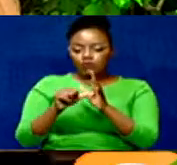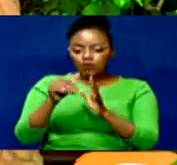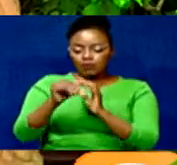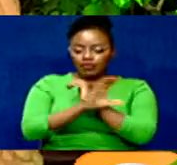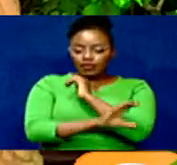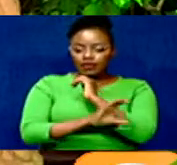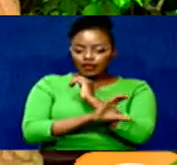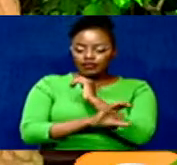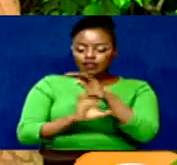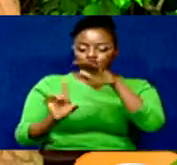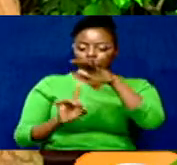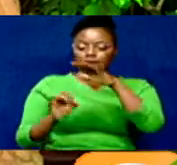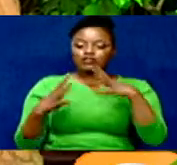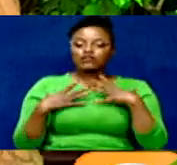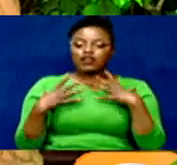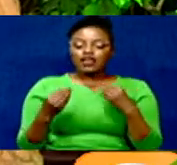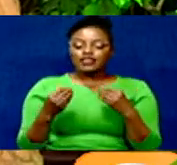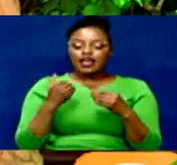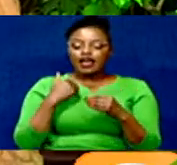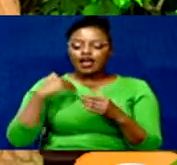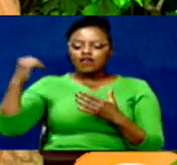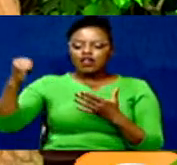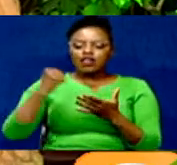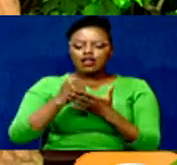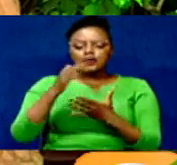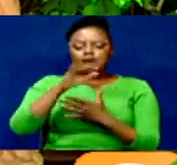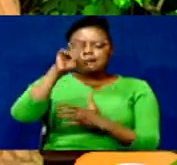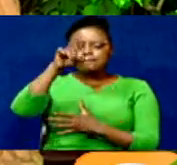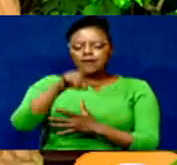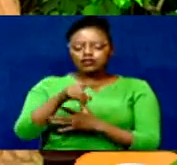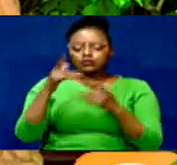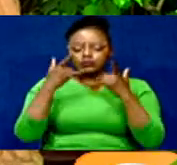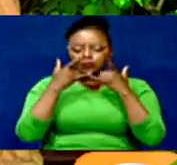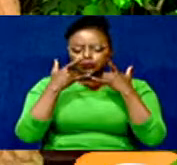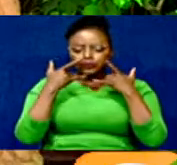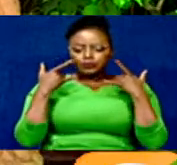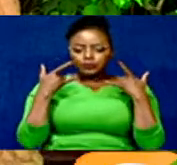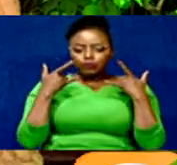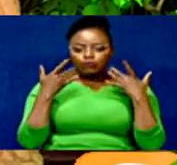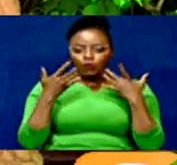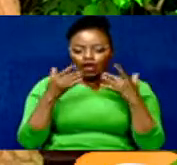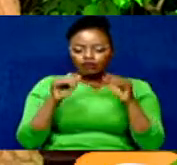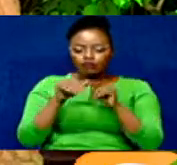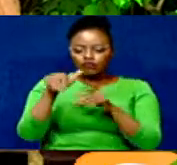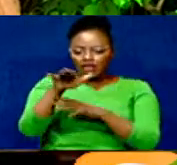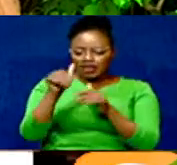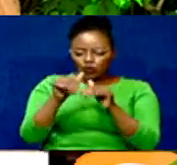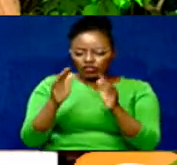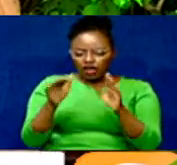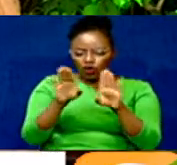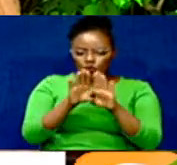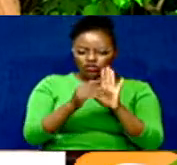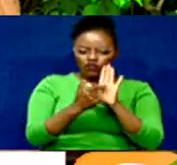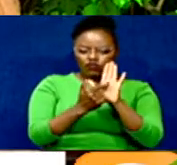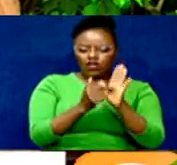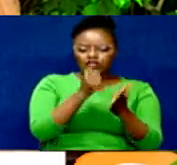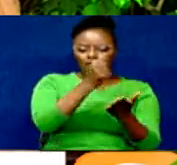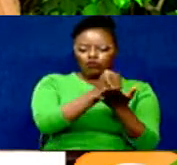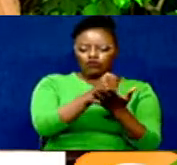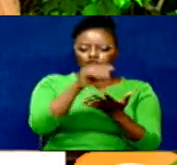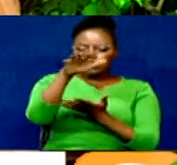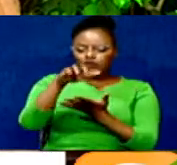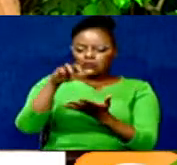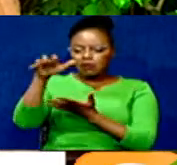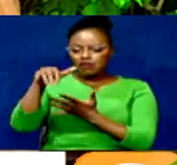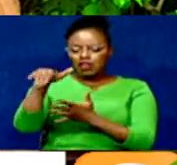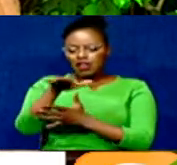Country now, and the Ministry of Health has reinstated the mandatory wearing of face masks in confined spaces such as offices, supermarkets